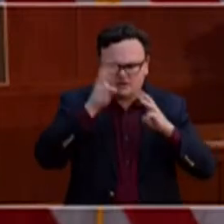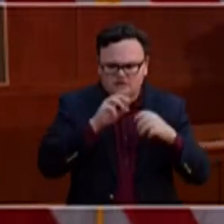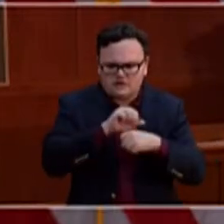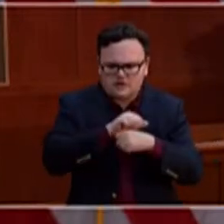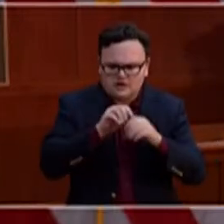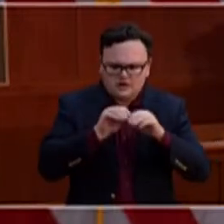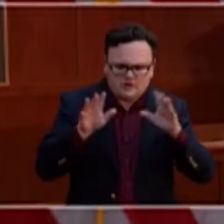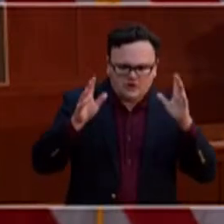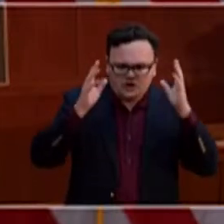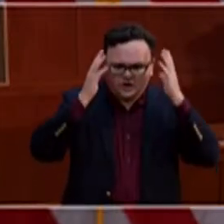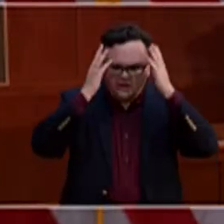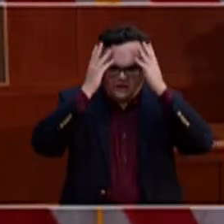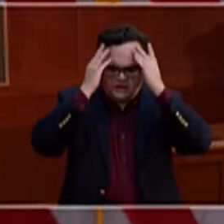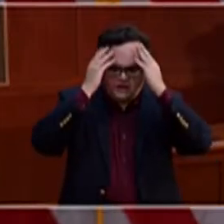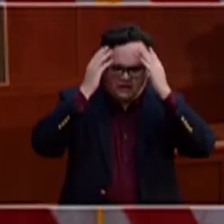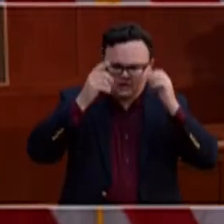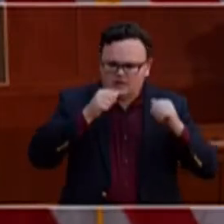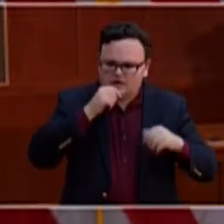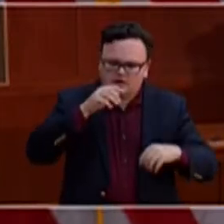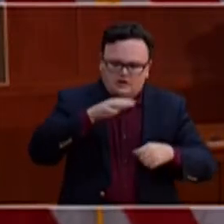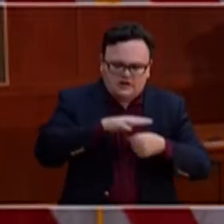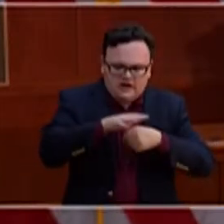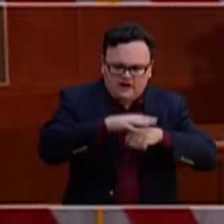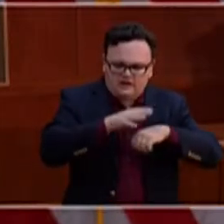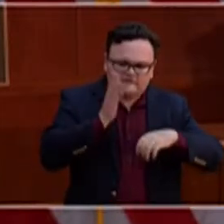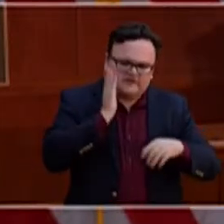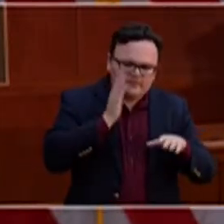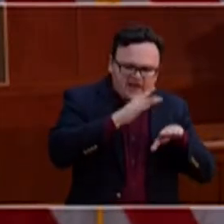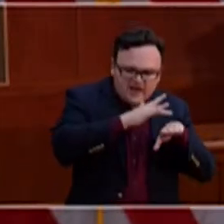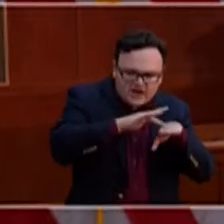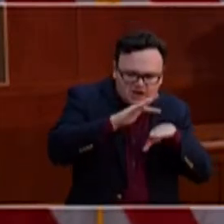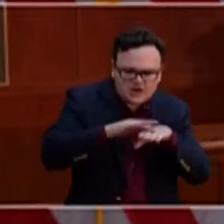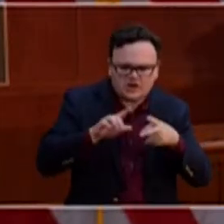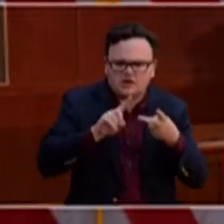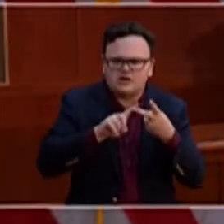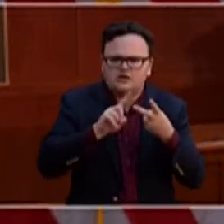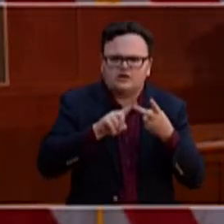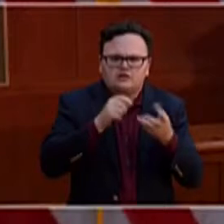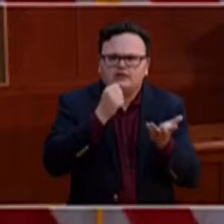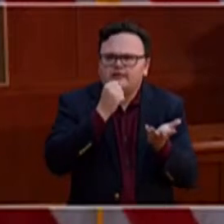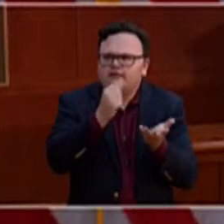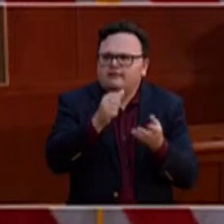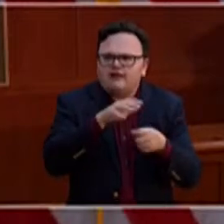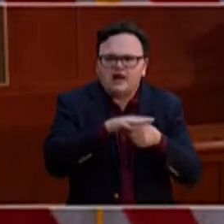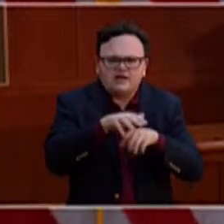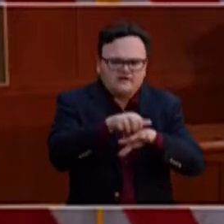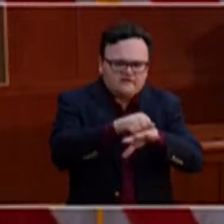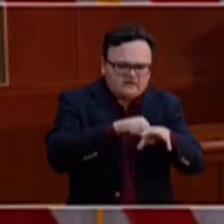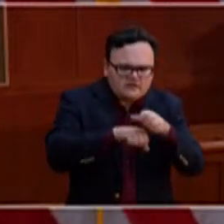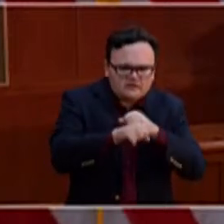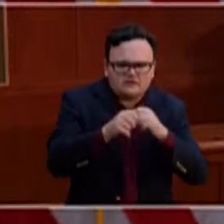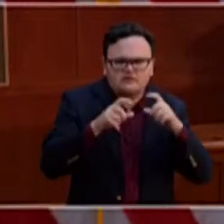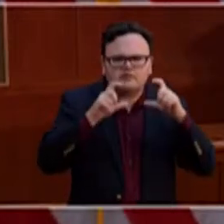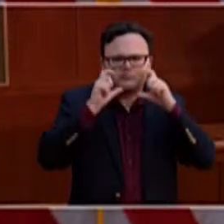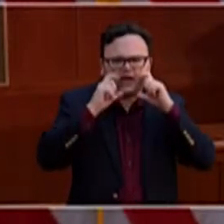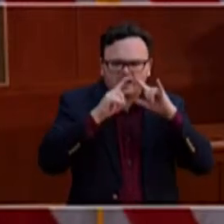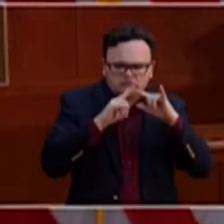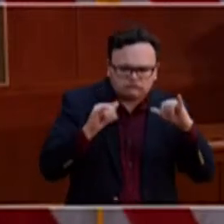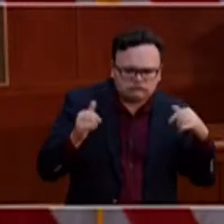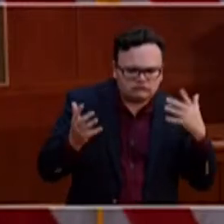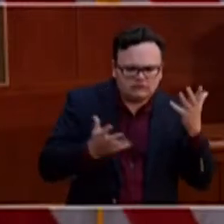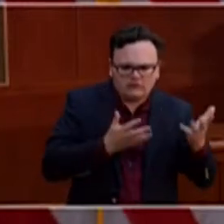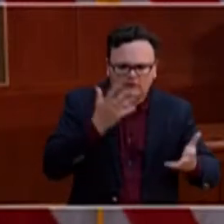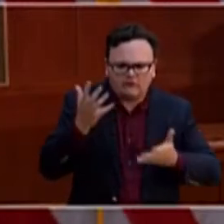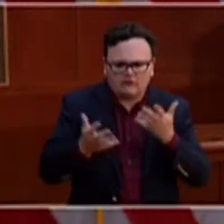probably evidence-based, but then there was the fear that they would run out of PPE. And so the elective procedures, were put in to be able to do